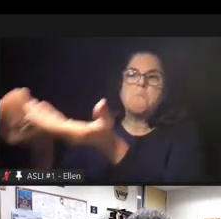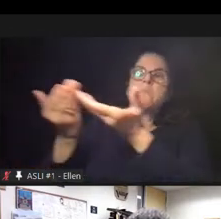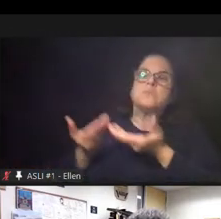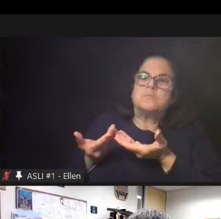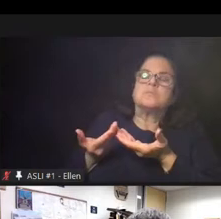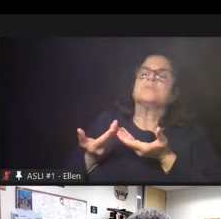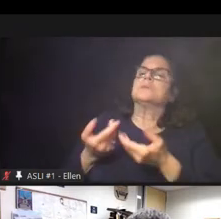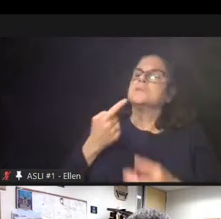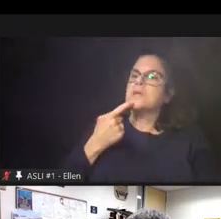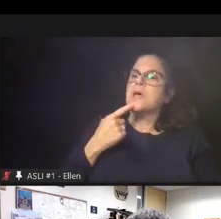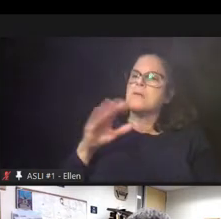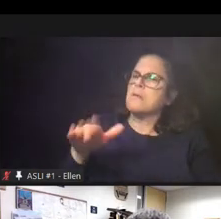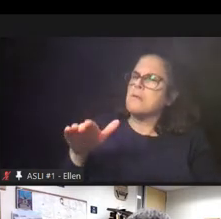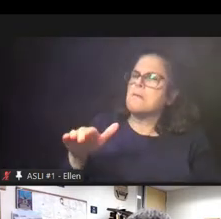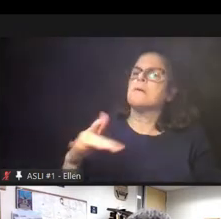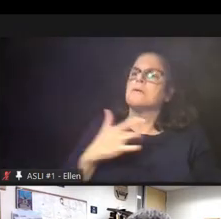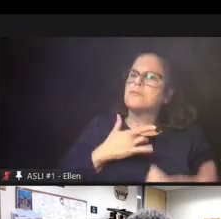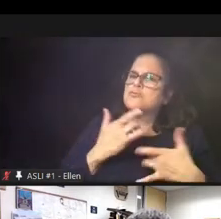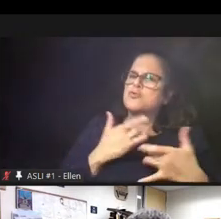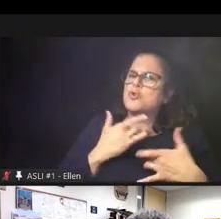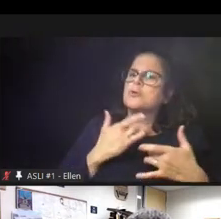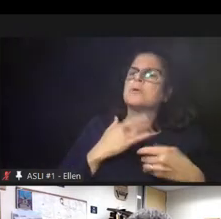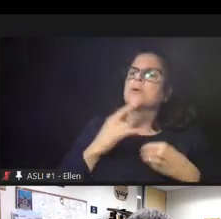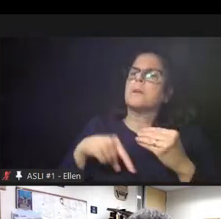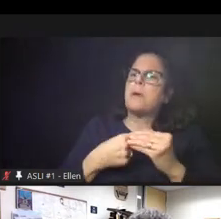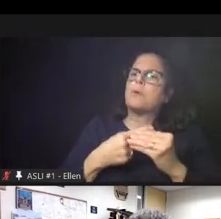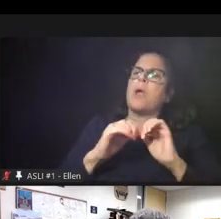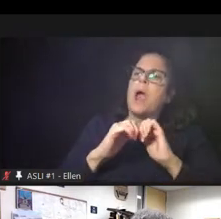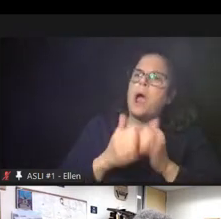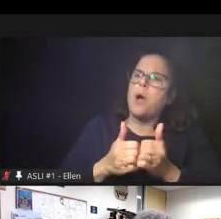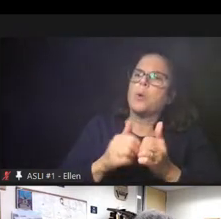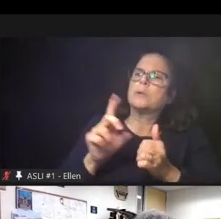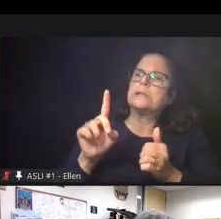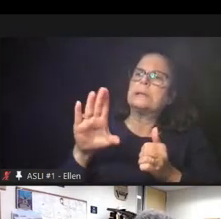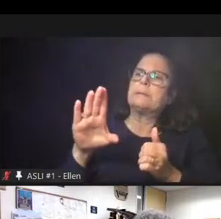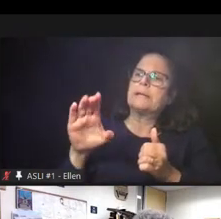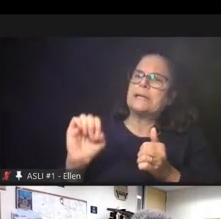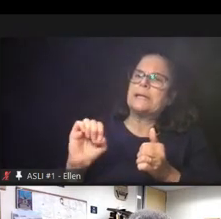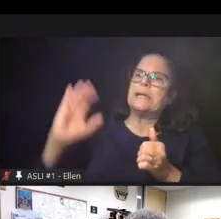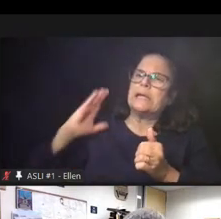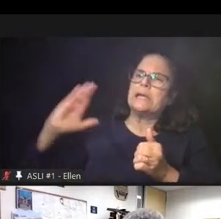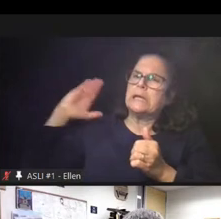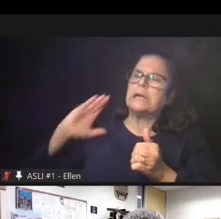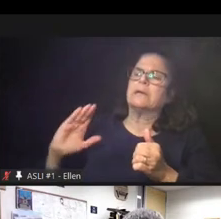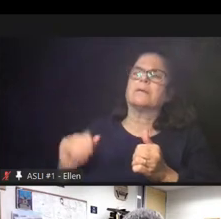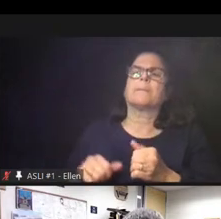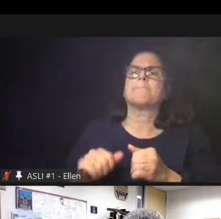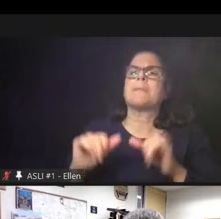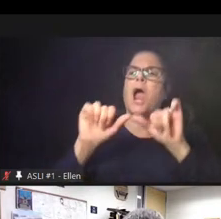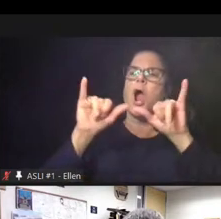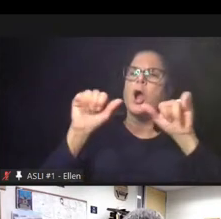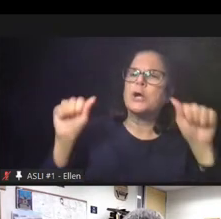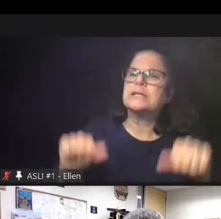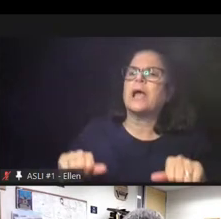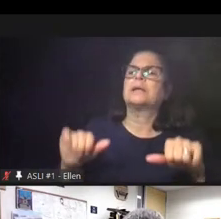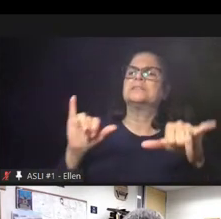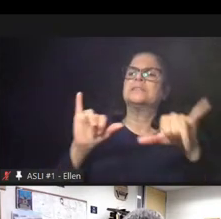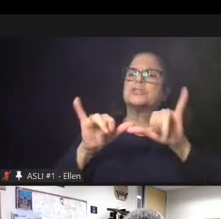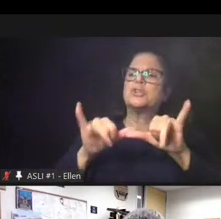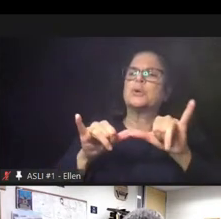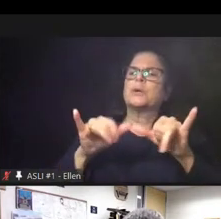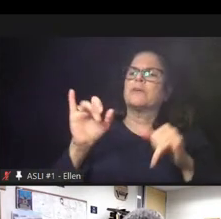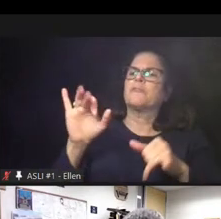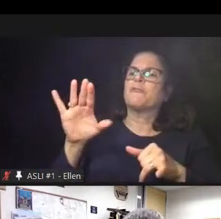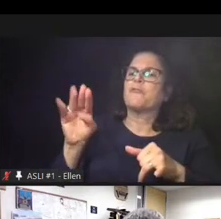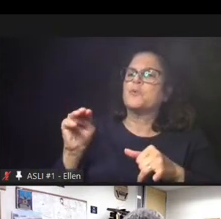how the DBE participation was happening on contracts like this, particularly from the architectural and engineering firms who felt that in many cases they